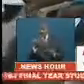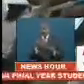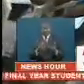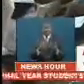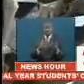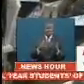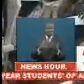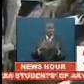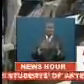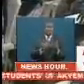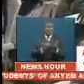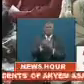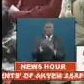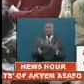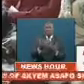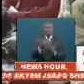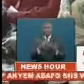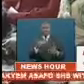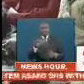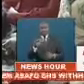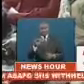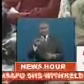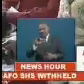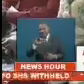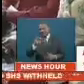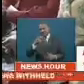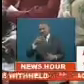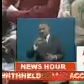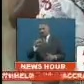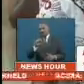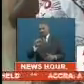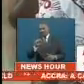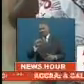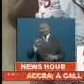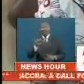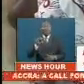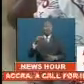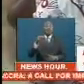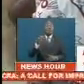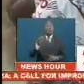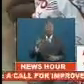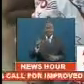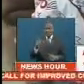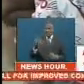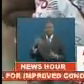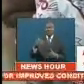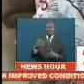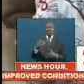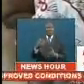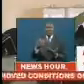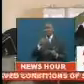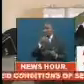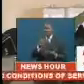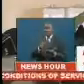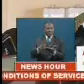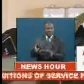the freezing of salaries of some junior high school headmasters, the tier 2 pensions, and the non-payment of incremental